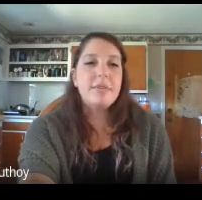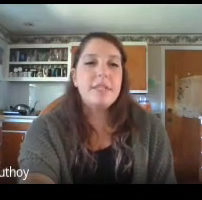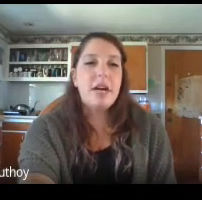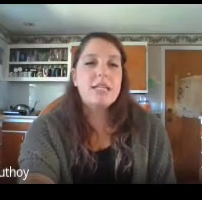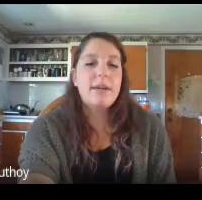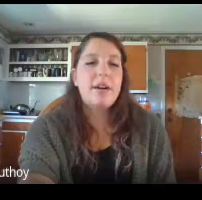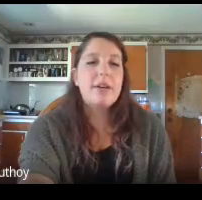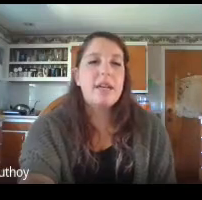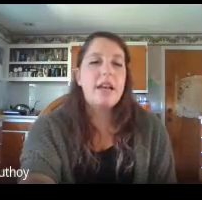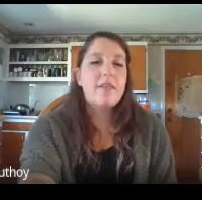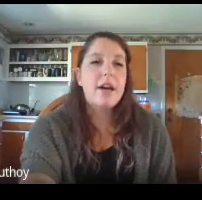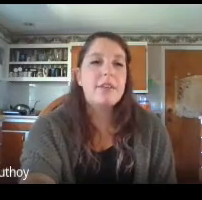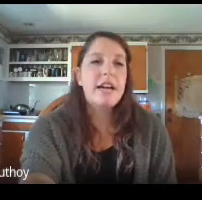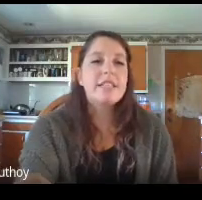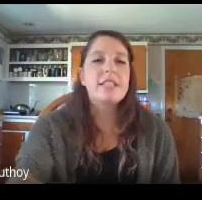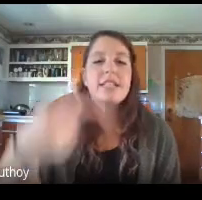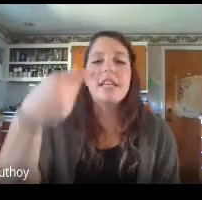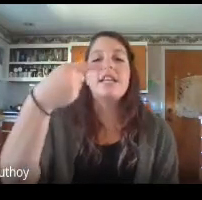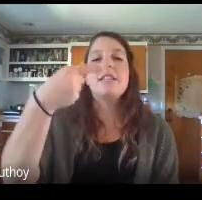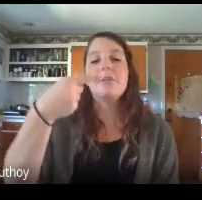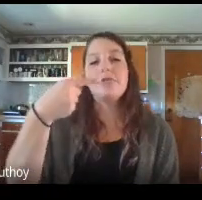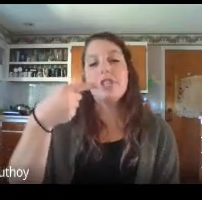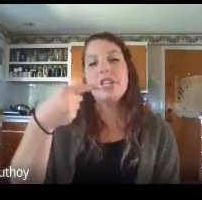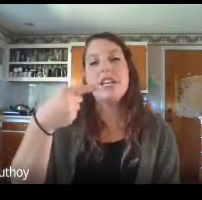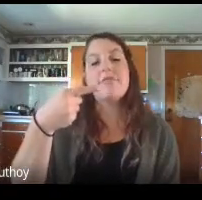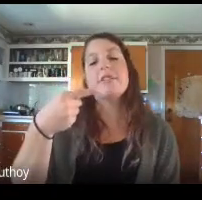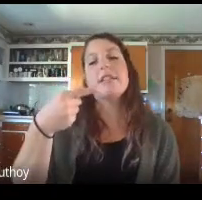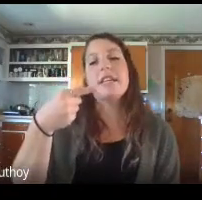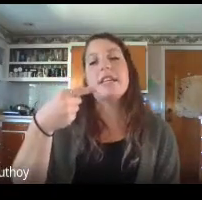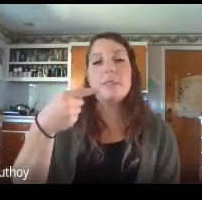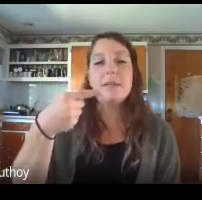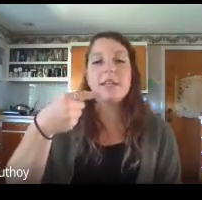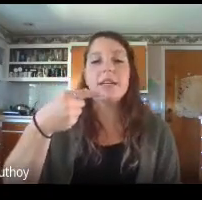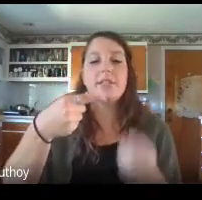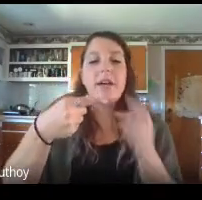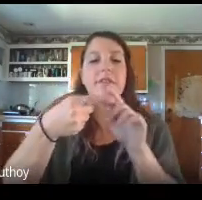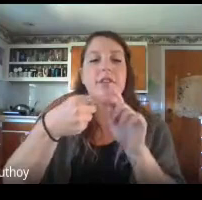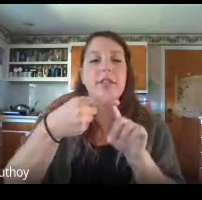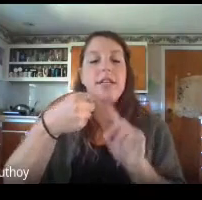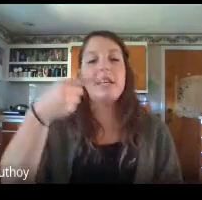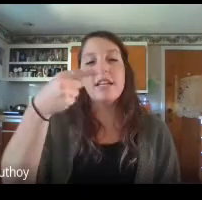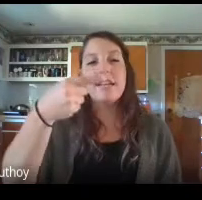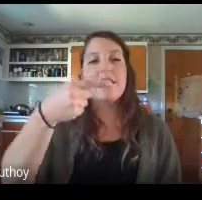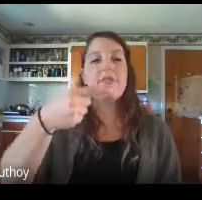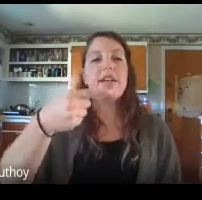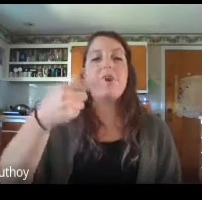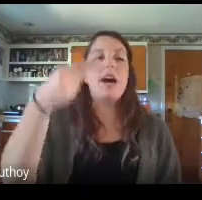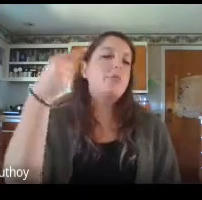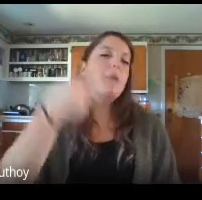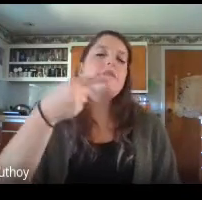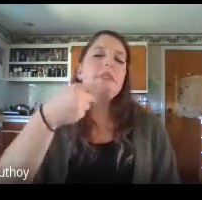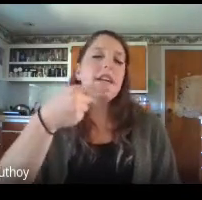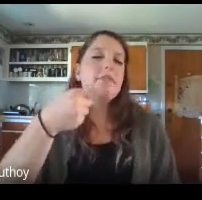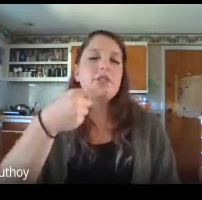This is one that we talked about in my other classes. So G, I really like this one because you have the gorilla, right?